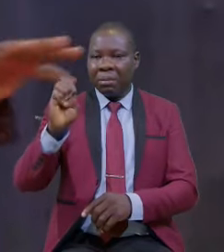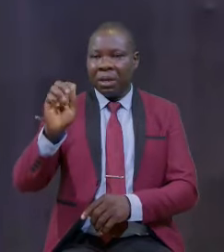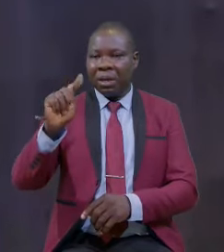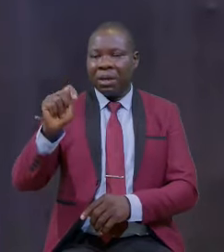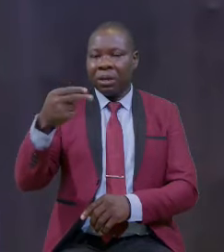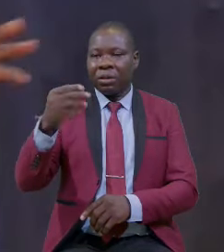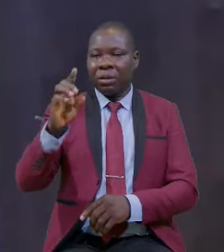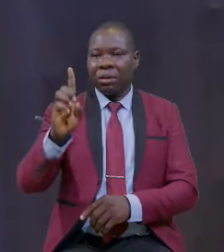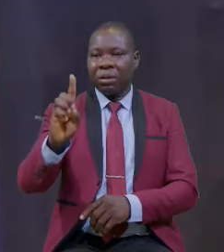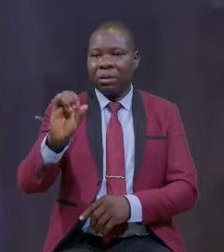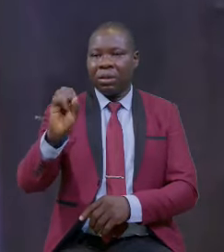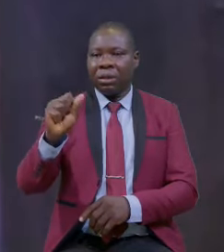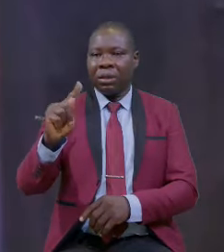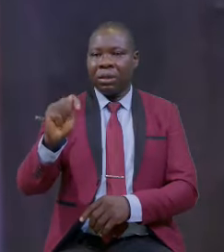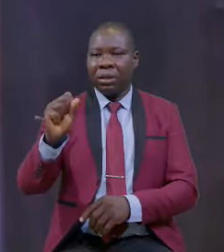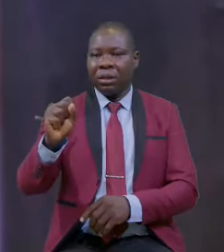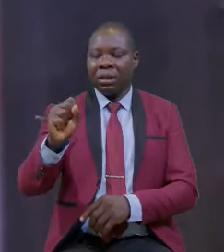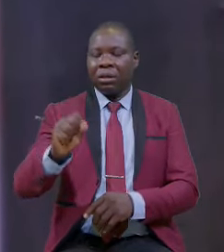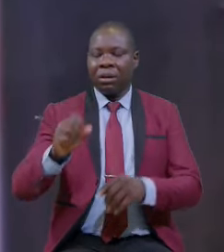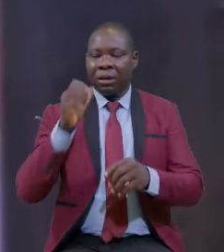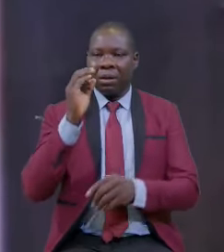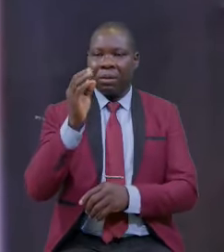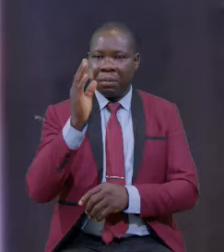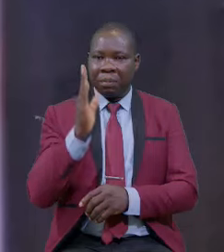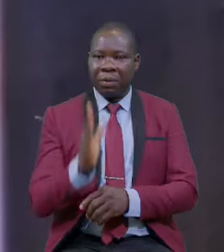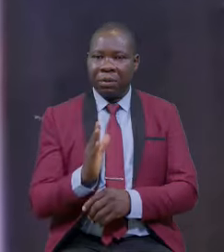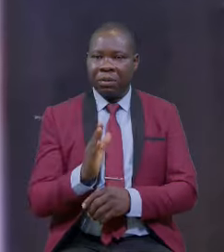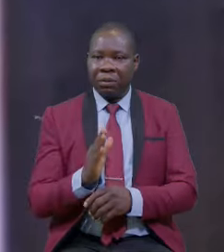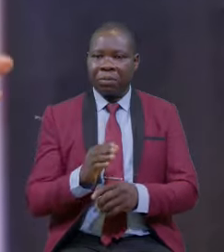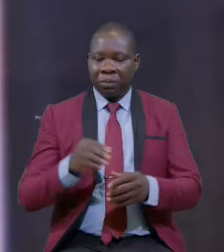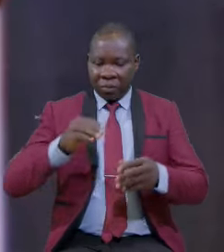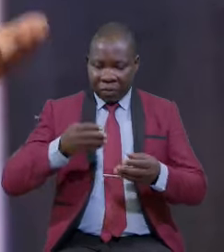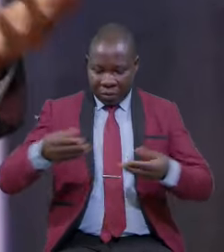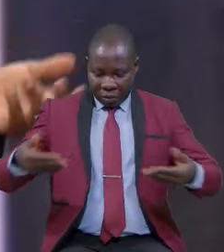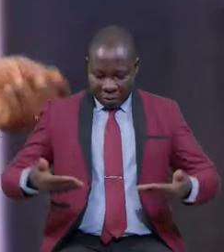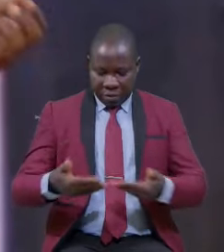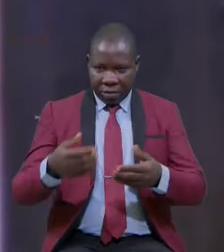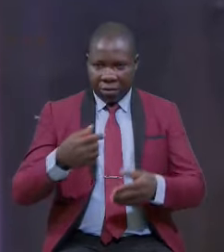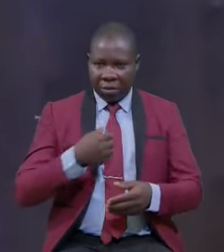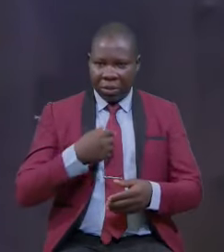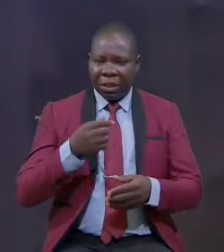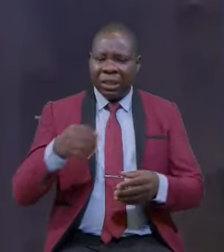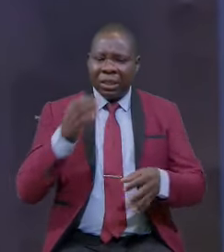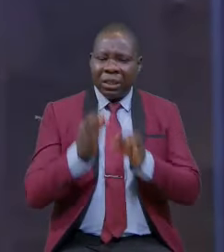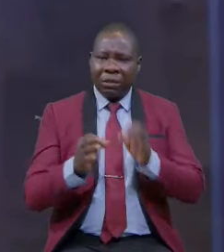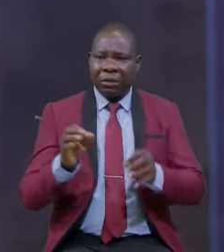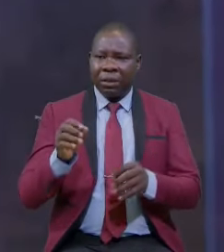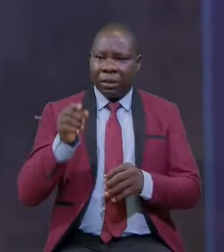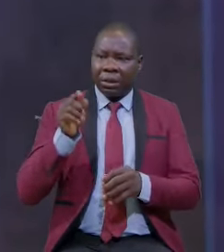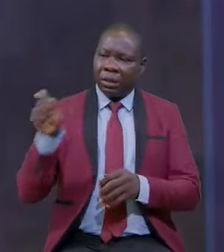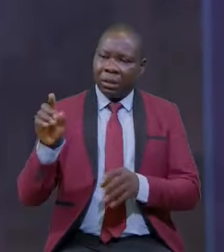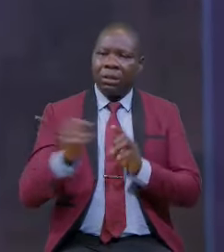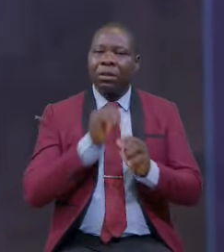he doesn't read Acts 17:26, if he just calls my name and says,